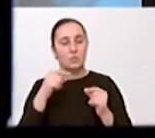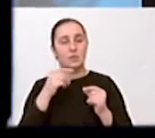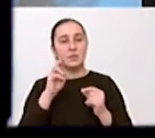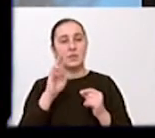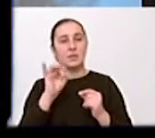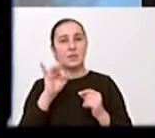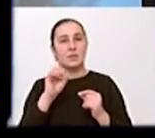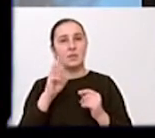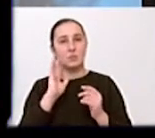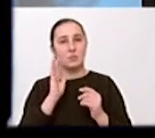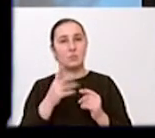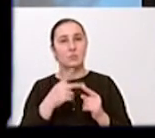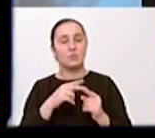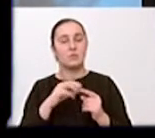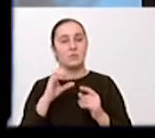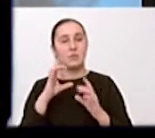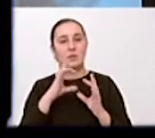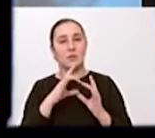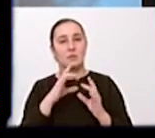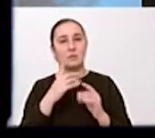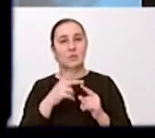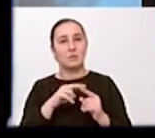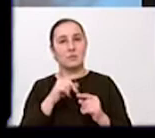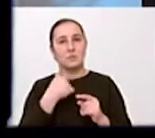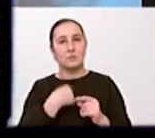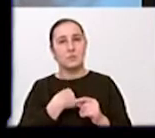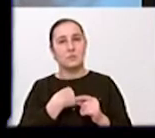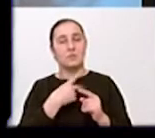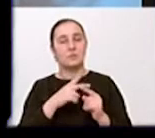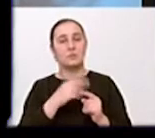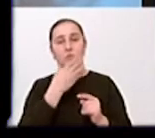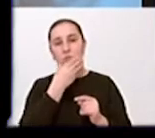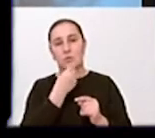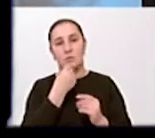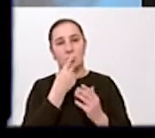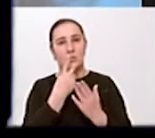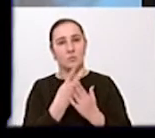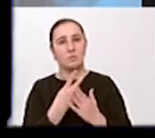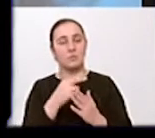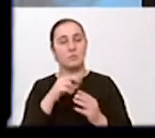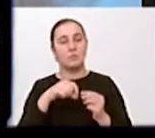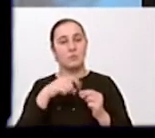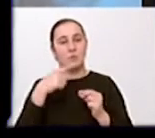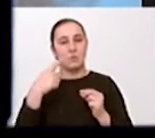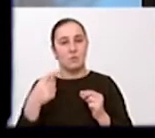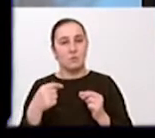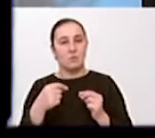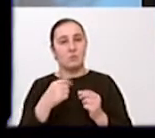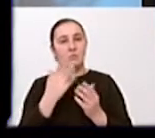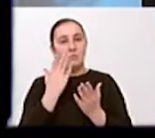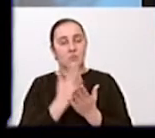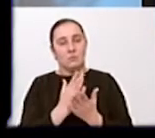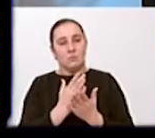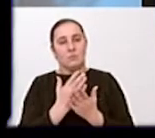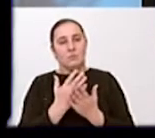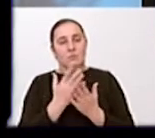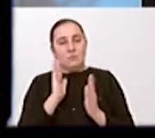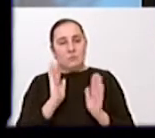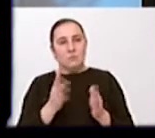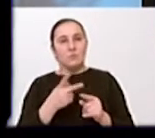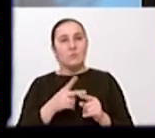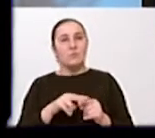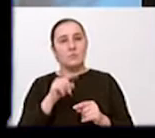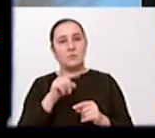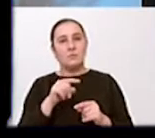qolsa, demak, biz avvalni tanlaganimiz uchun bizga chiroyli ko'rinishdagi barkni paydo qilib beradi. Demak,